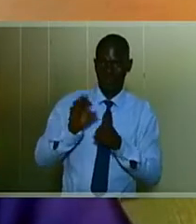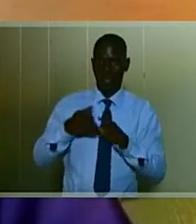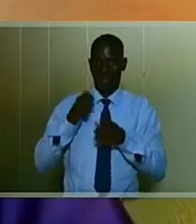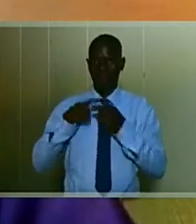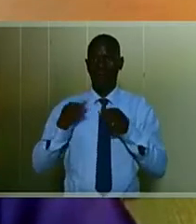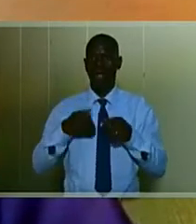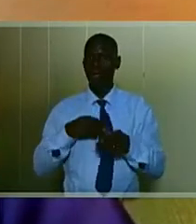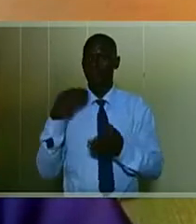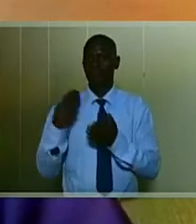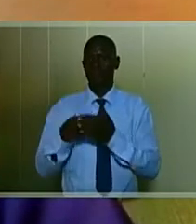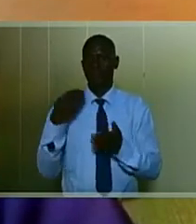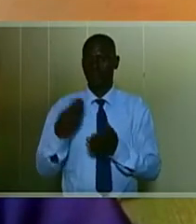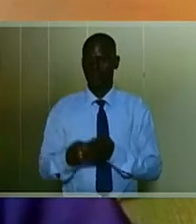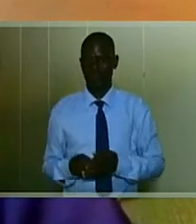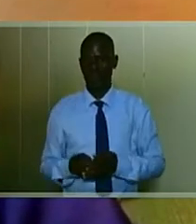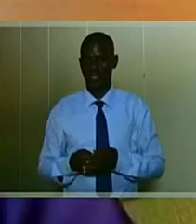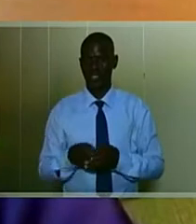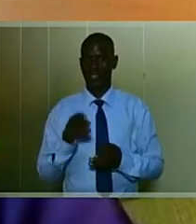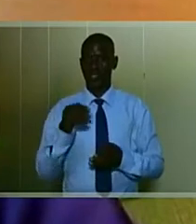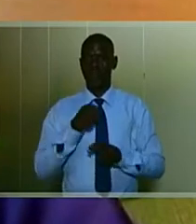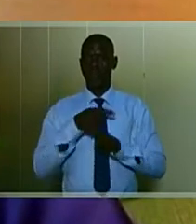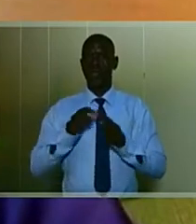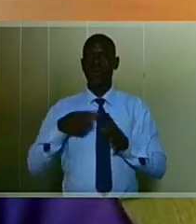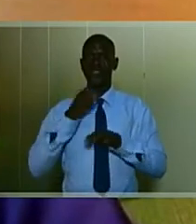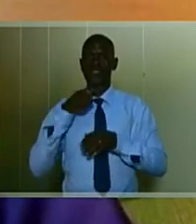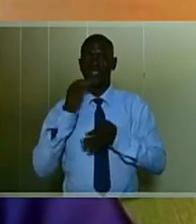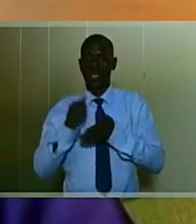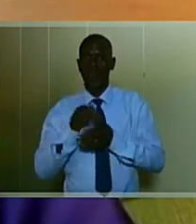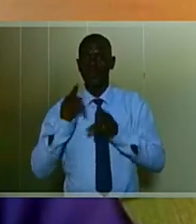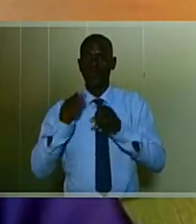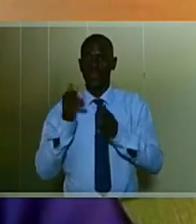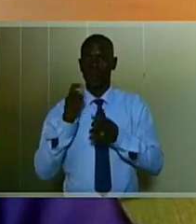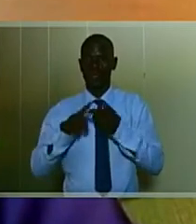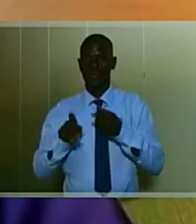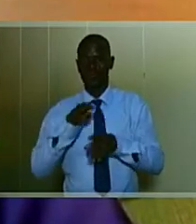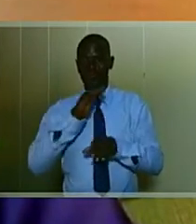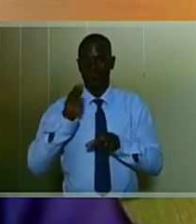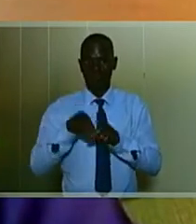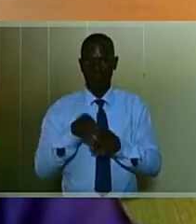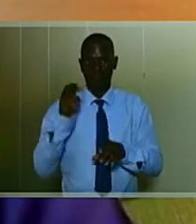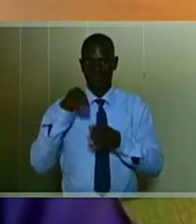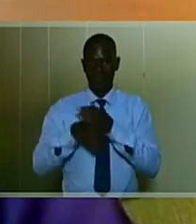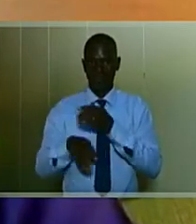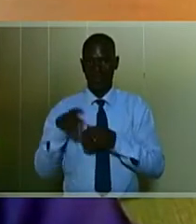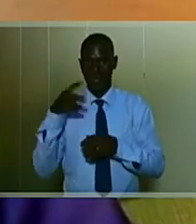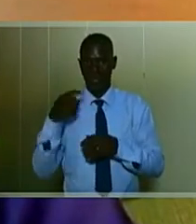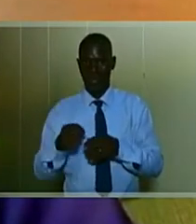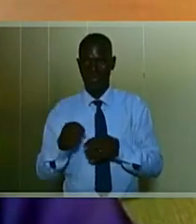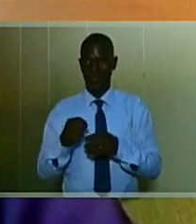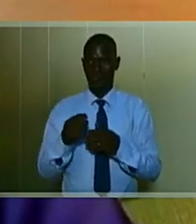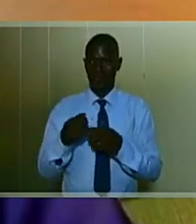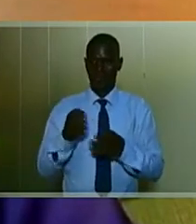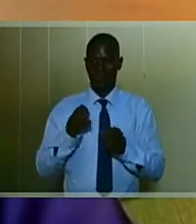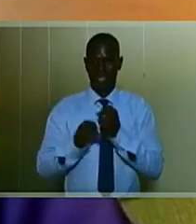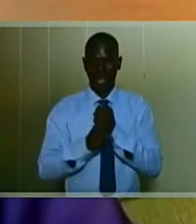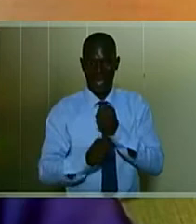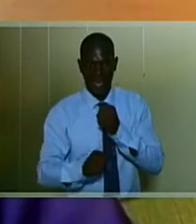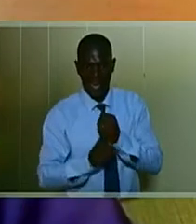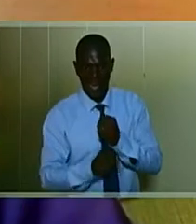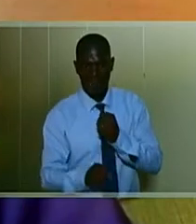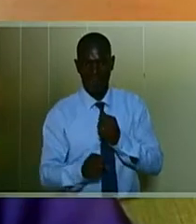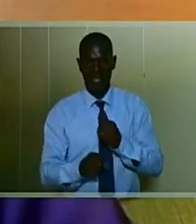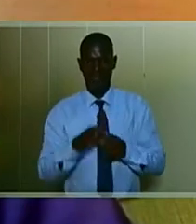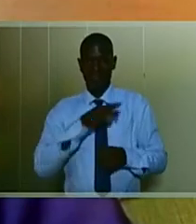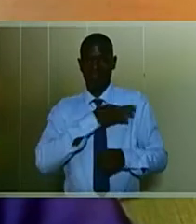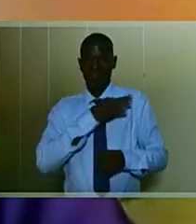well be that those people you want to engage in logistics, in deployment of a campaign, will be volunteers and they will